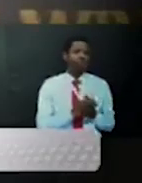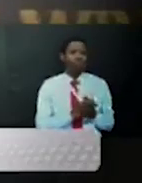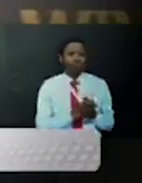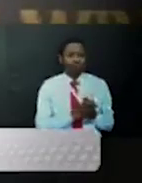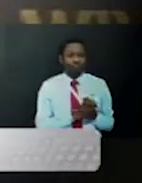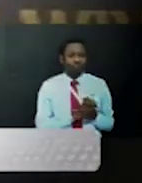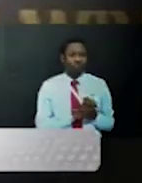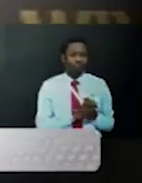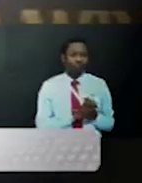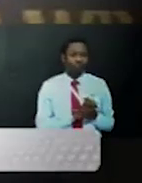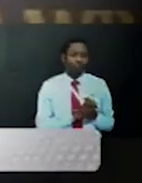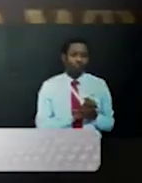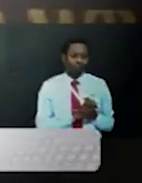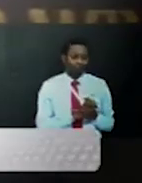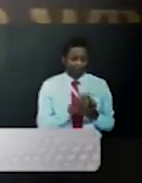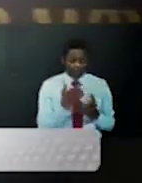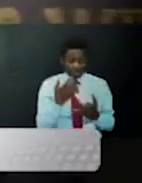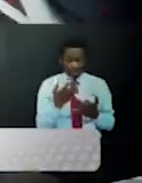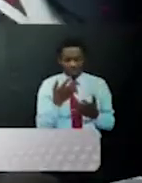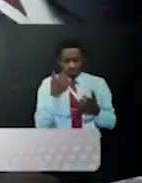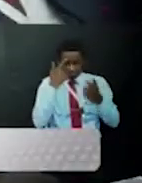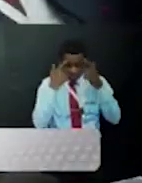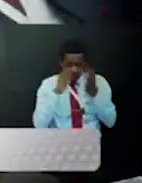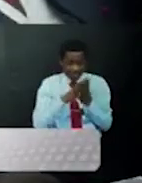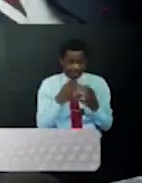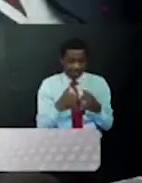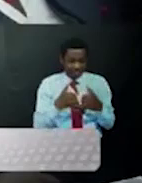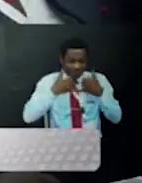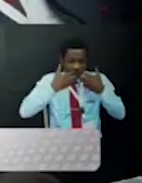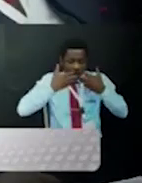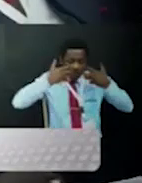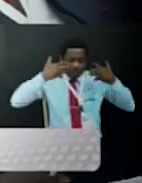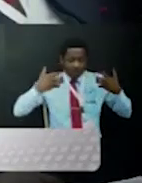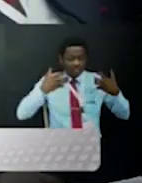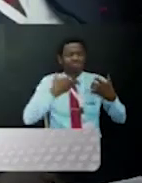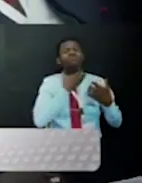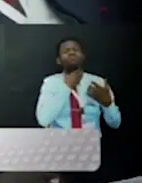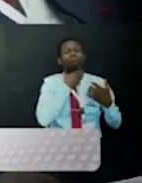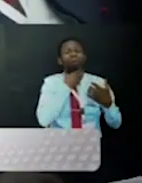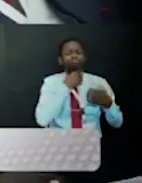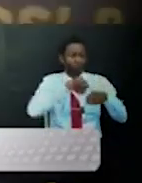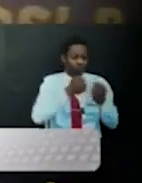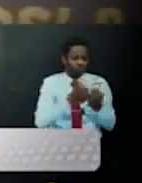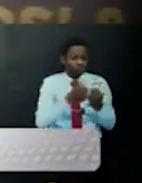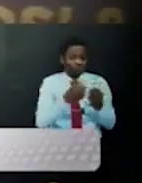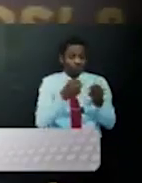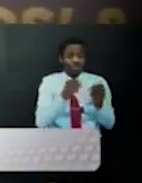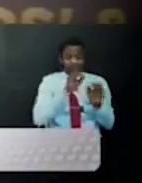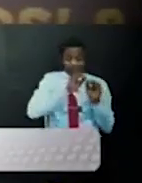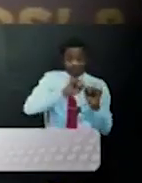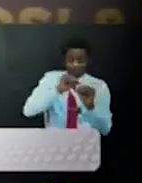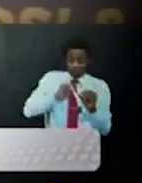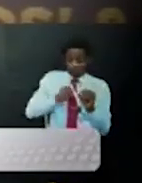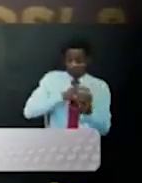the fat, because of the fatness, the yoke will be broken. You teach members to grow in the Lord, and as they are growing the